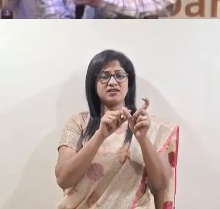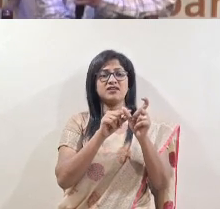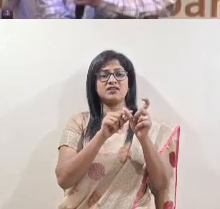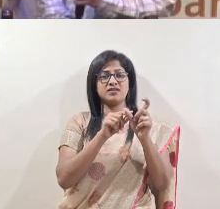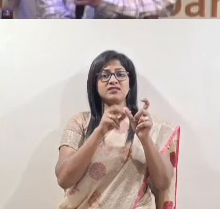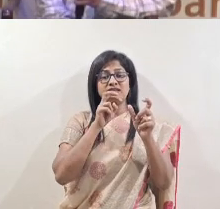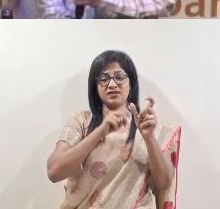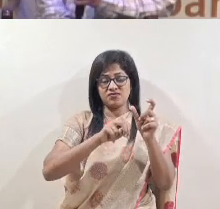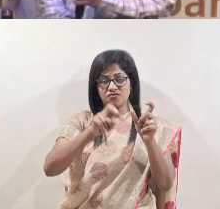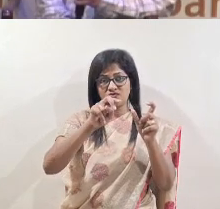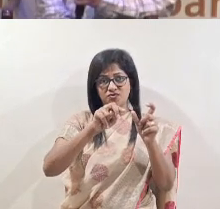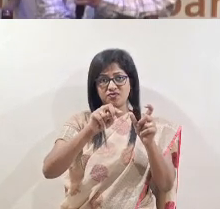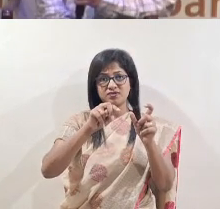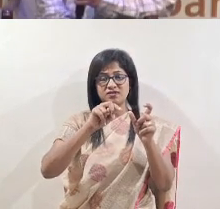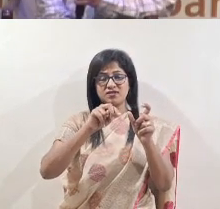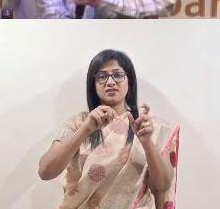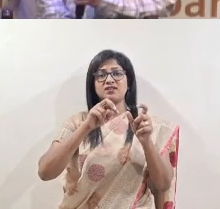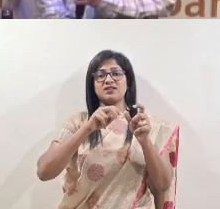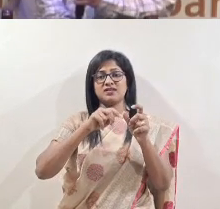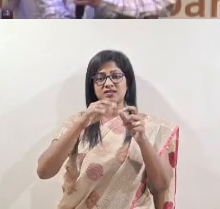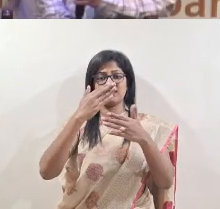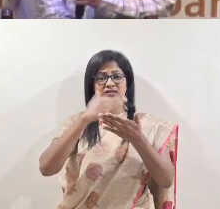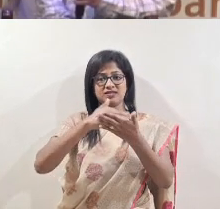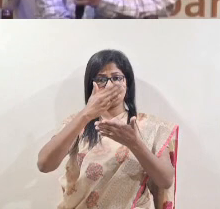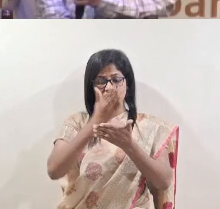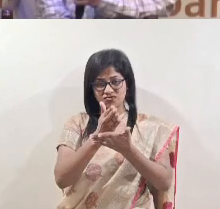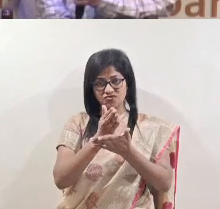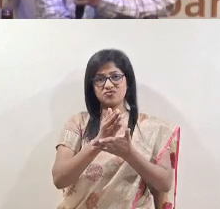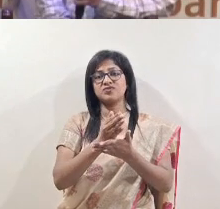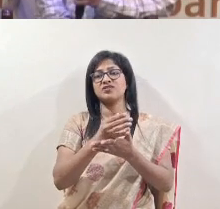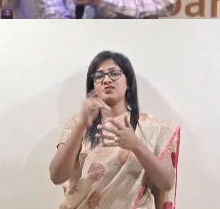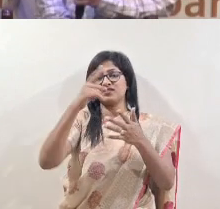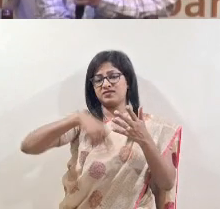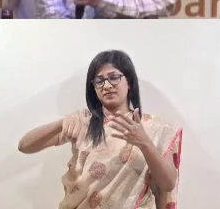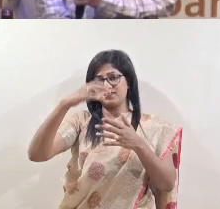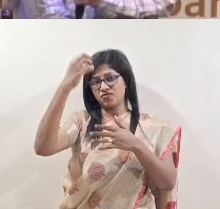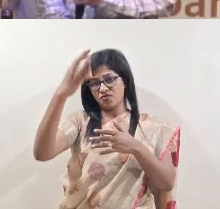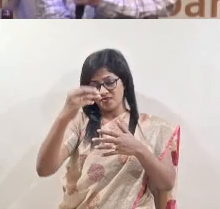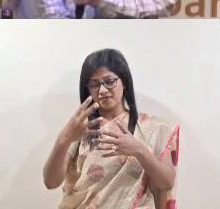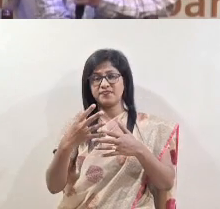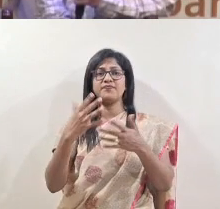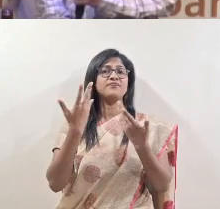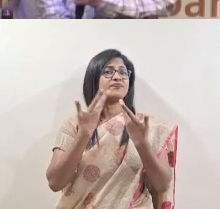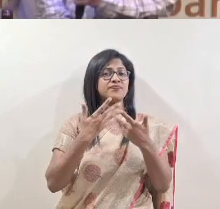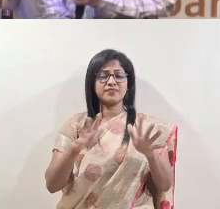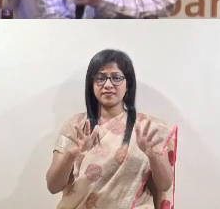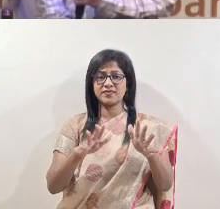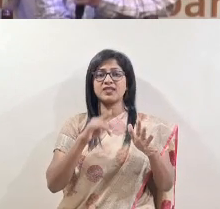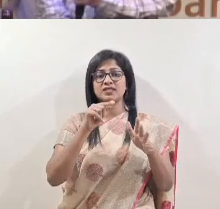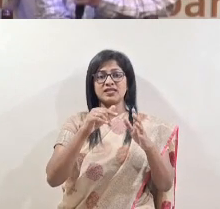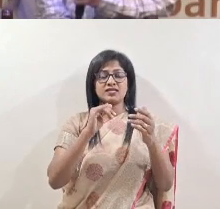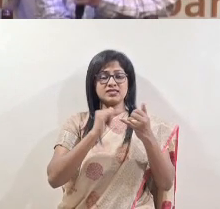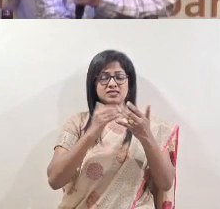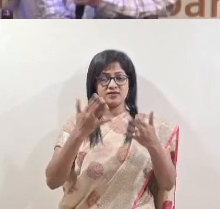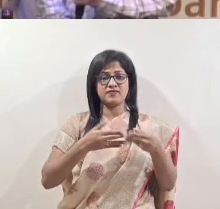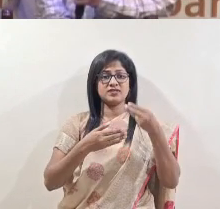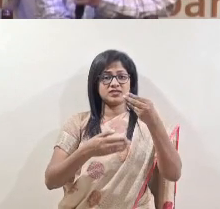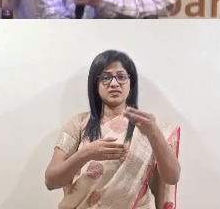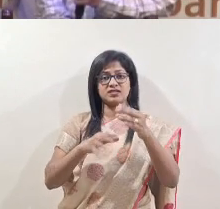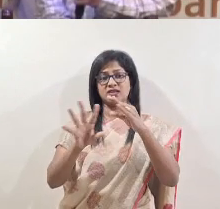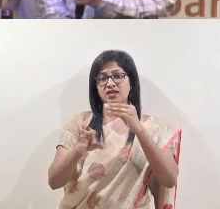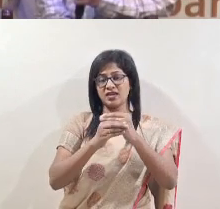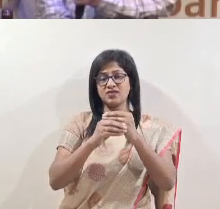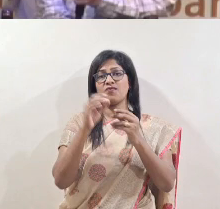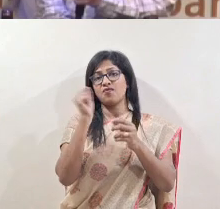when they're crossing roads or crossing intersections, whether it could be at an intersection or a mid-block, these sort of facilities could really add, not only